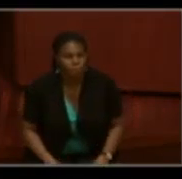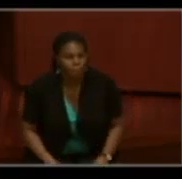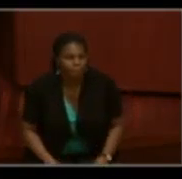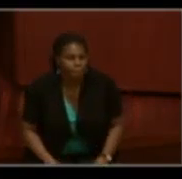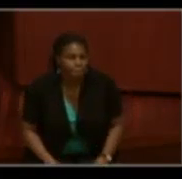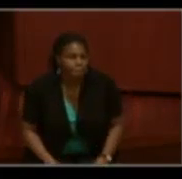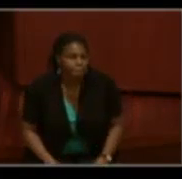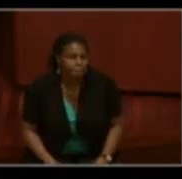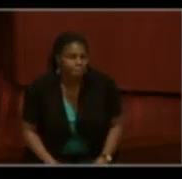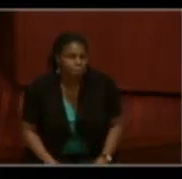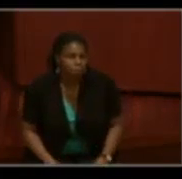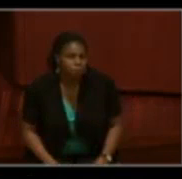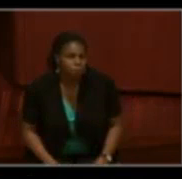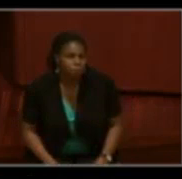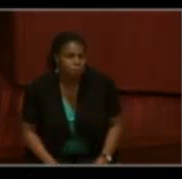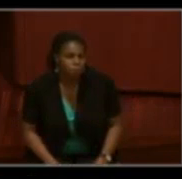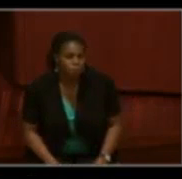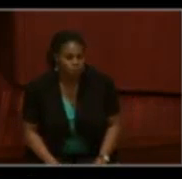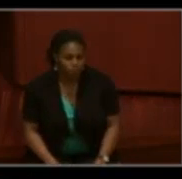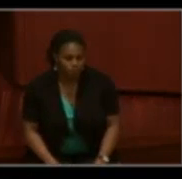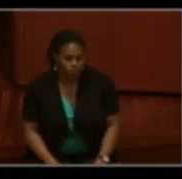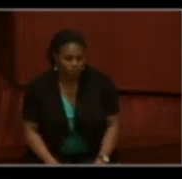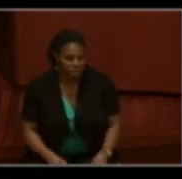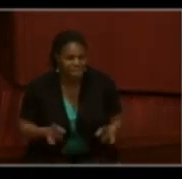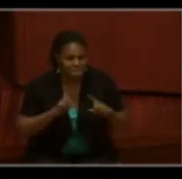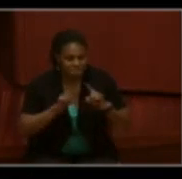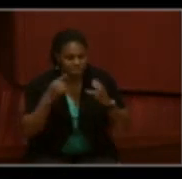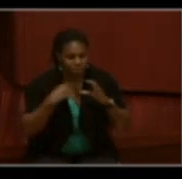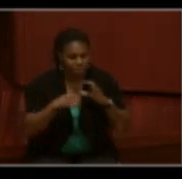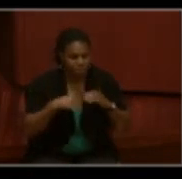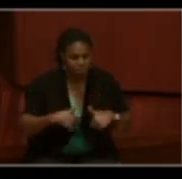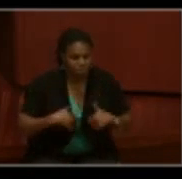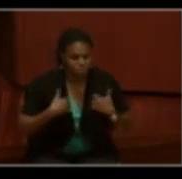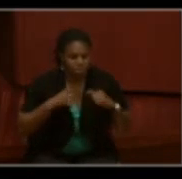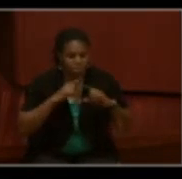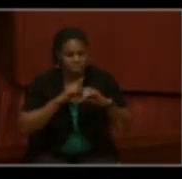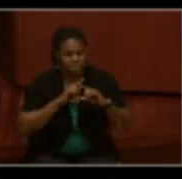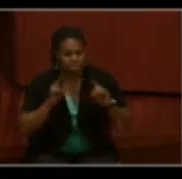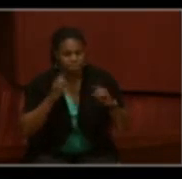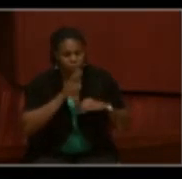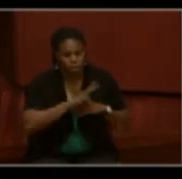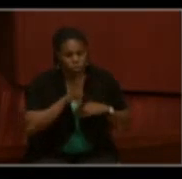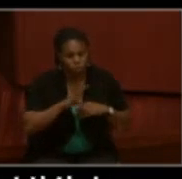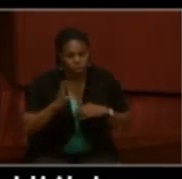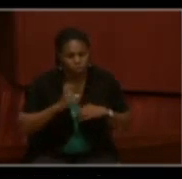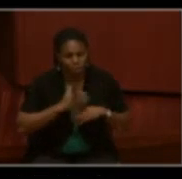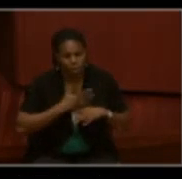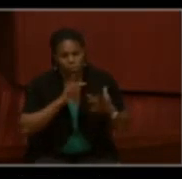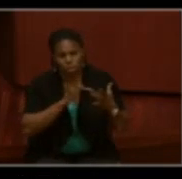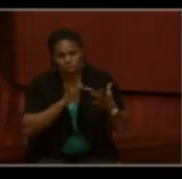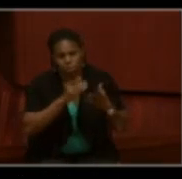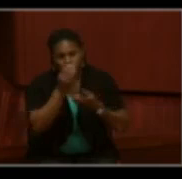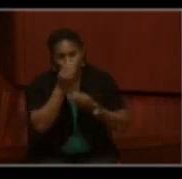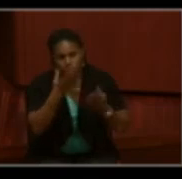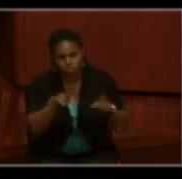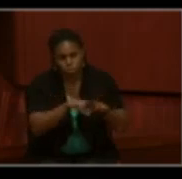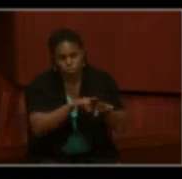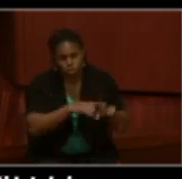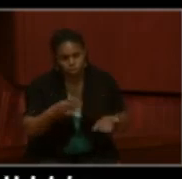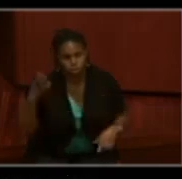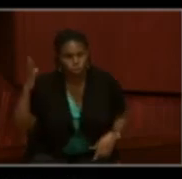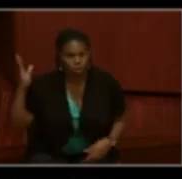find different email addresses, different websites to answer your questions, and our contact information is also on here